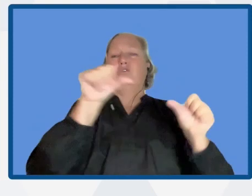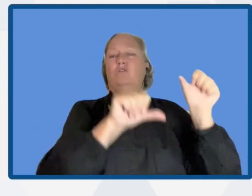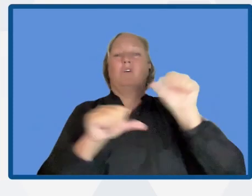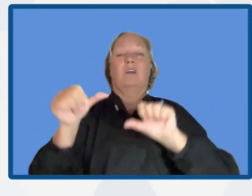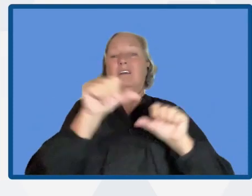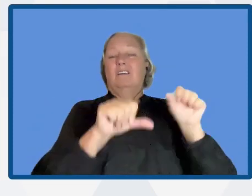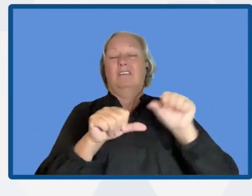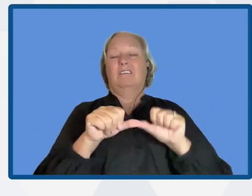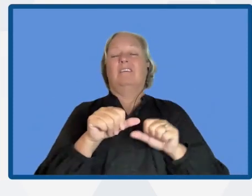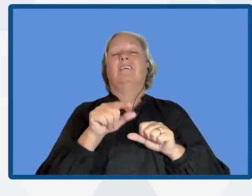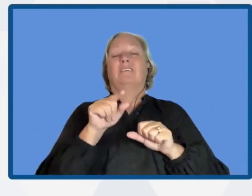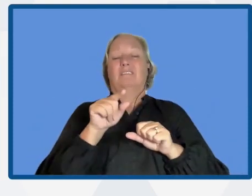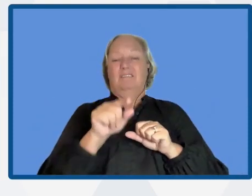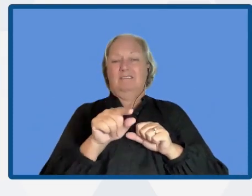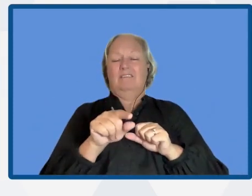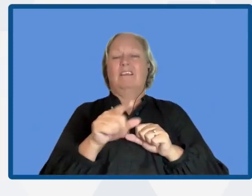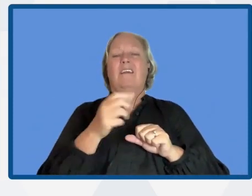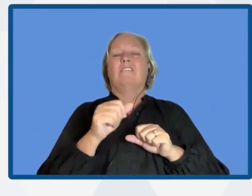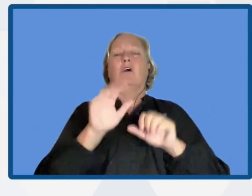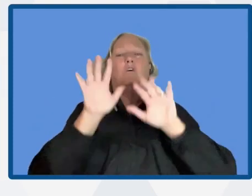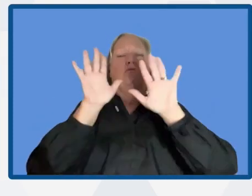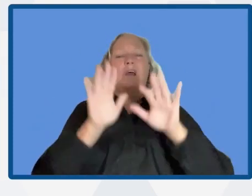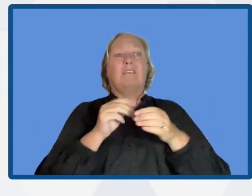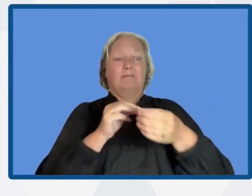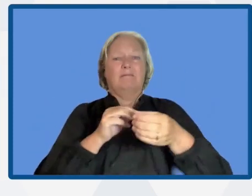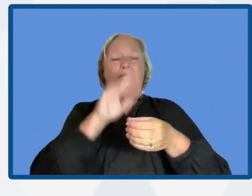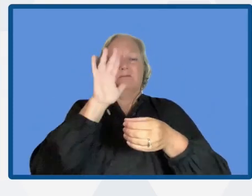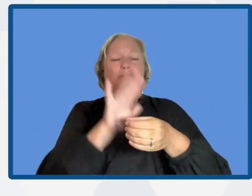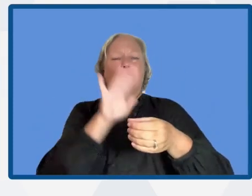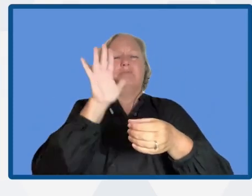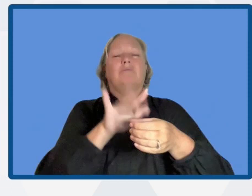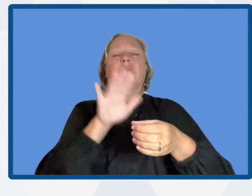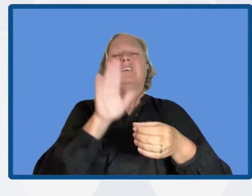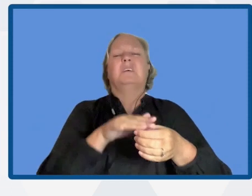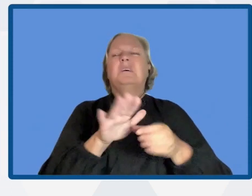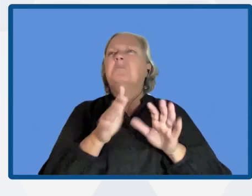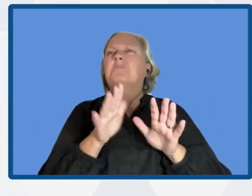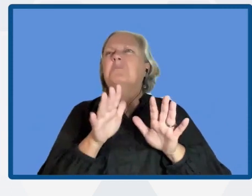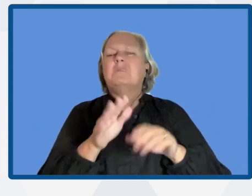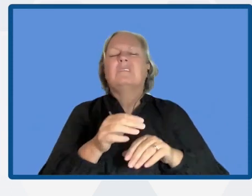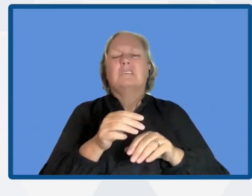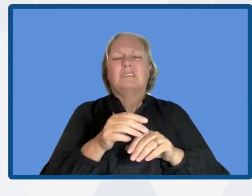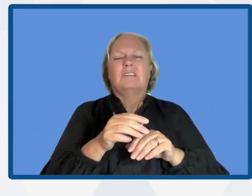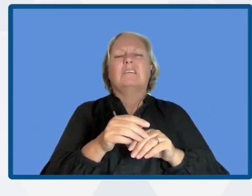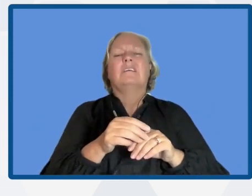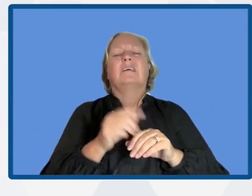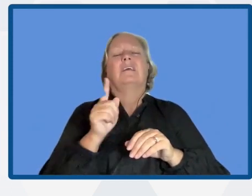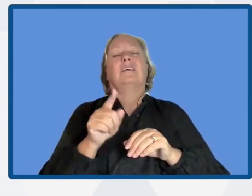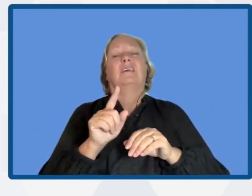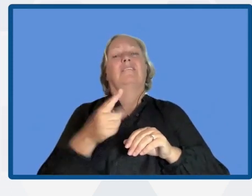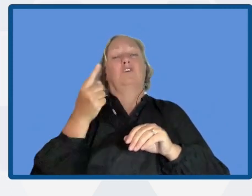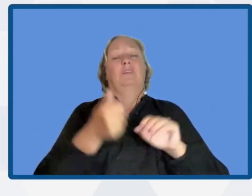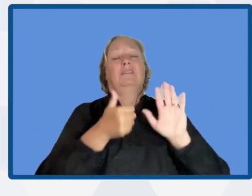rain collector that is homemade that approximately 60 first responders have used in